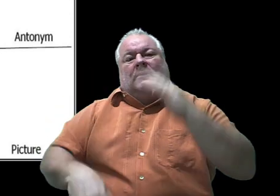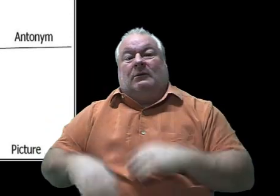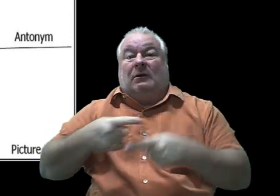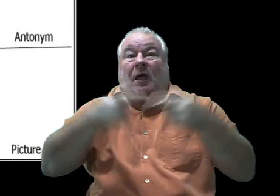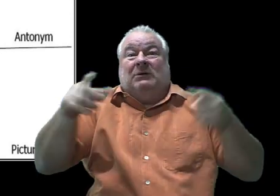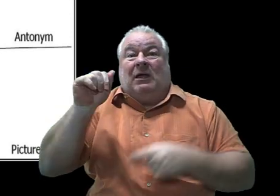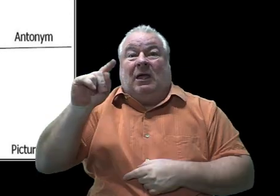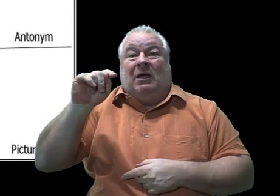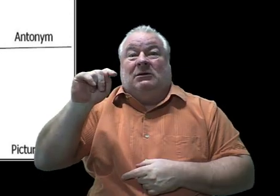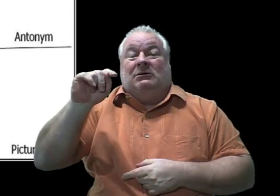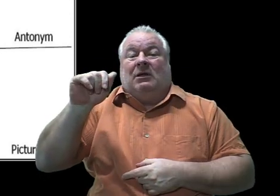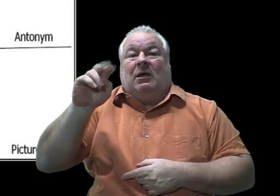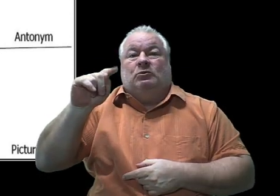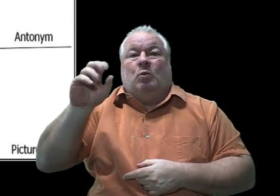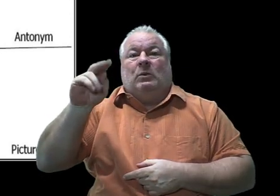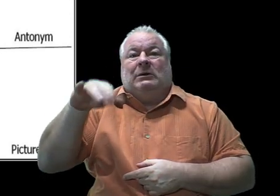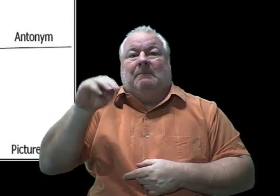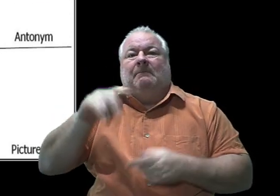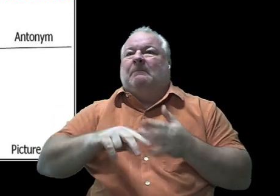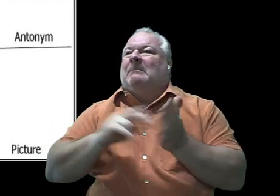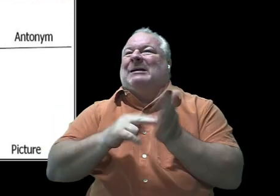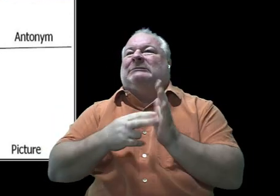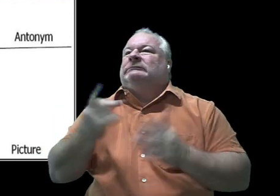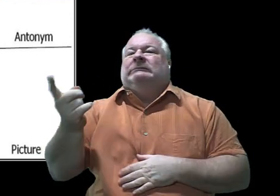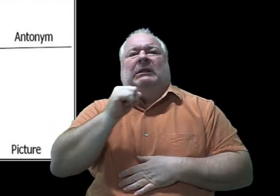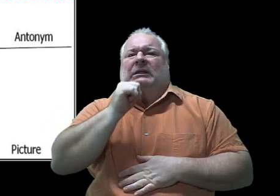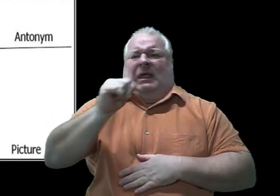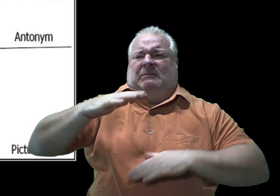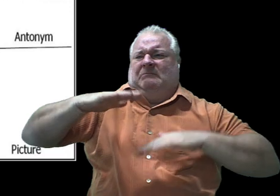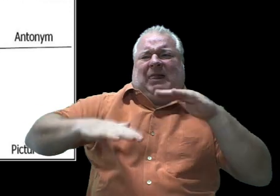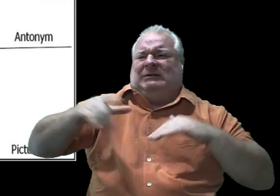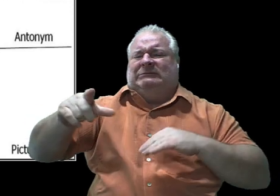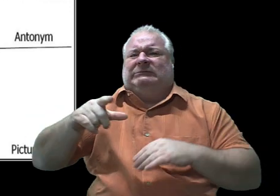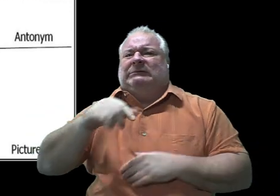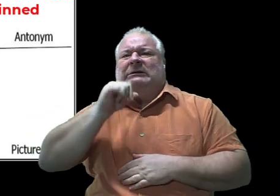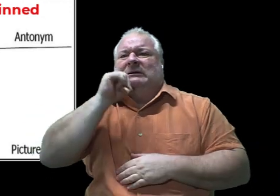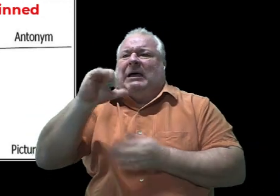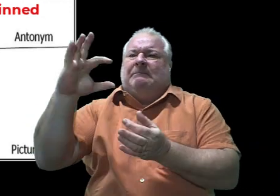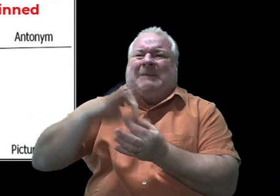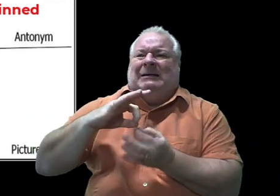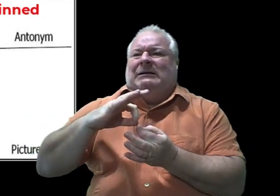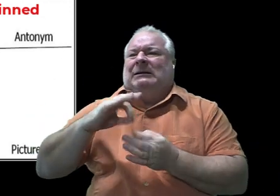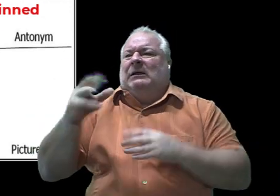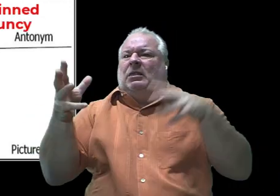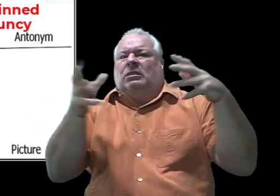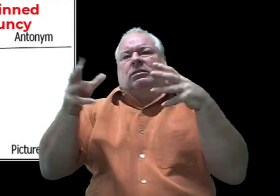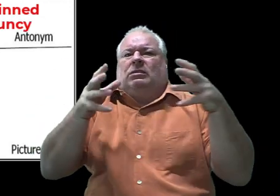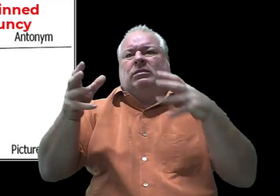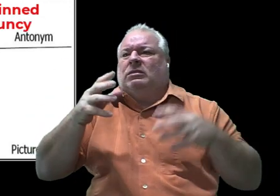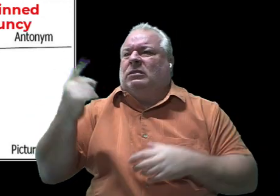Antonyms, an axis is not something that's unbalanced or unpinned,